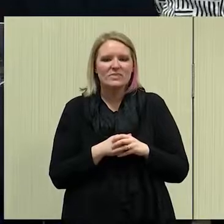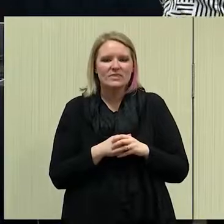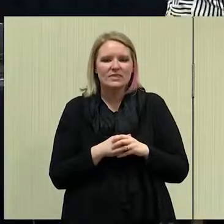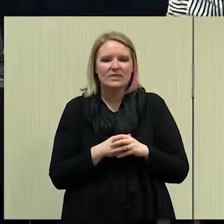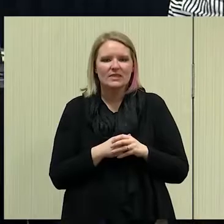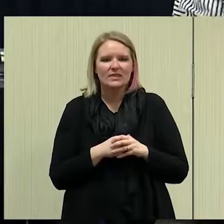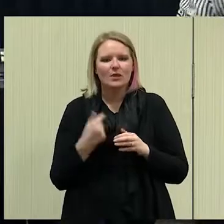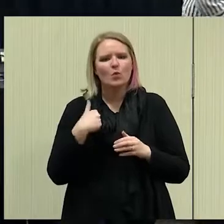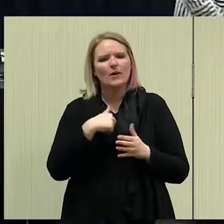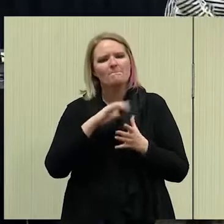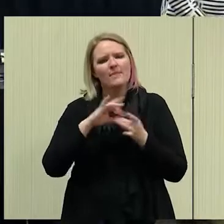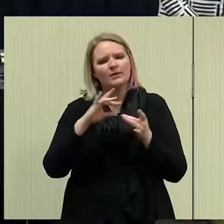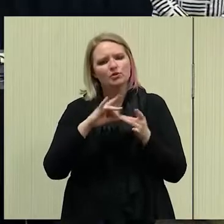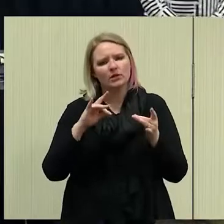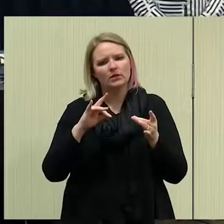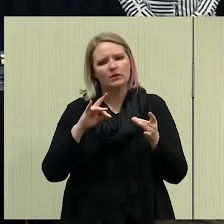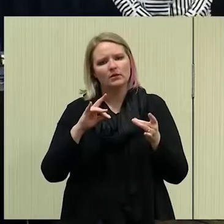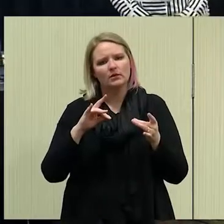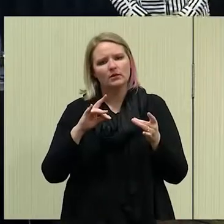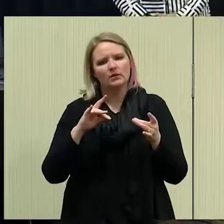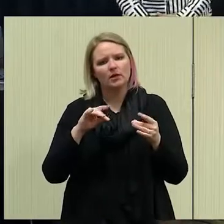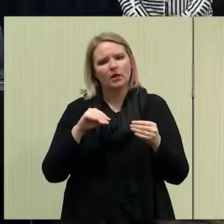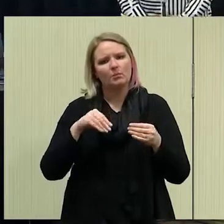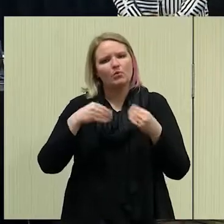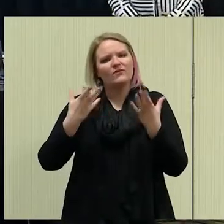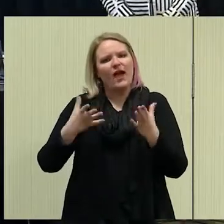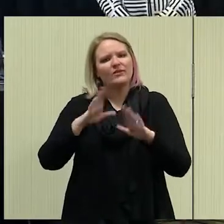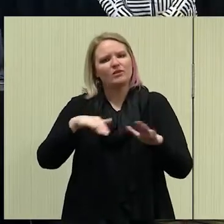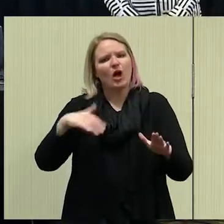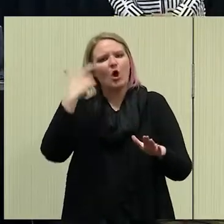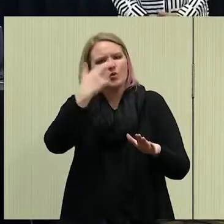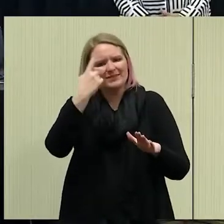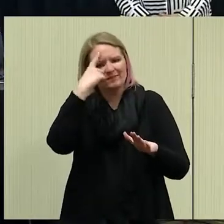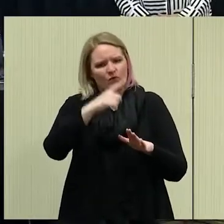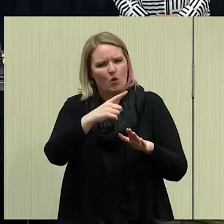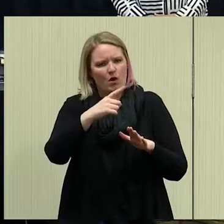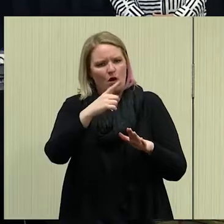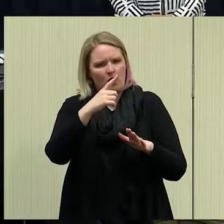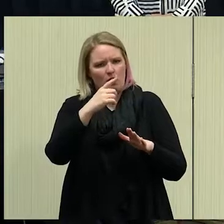We had said maybe giving the child like another reason to get in line to go to lunch, like